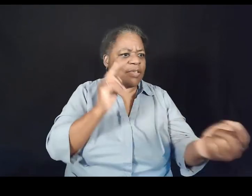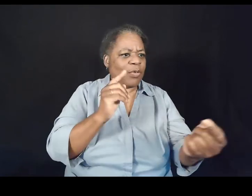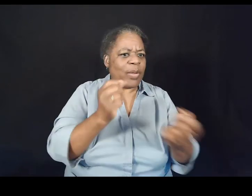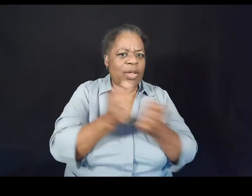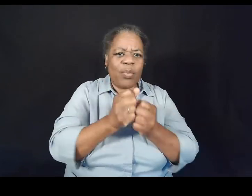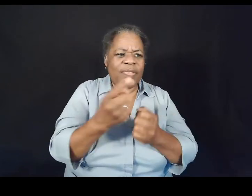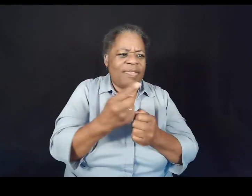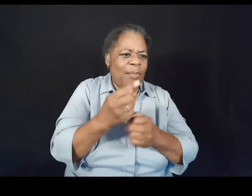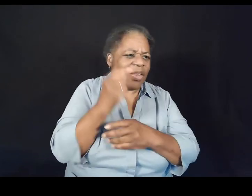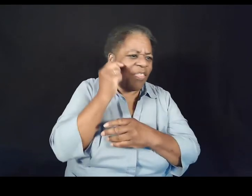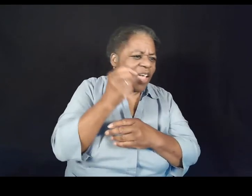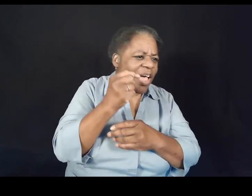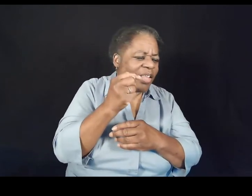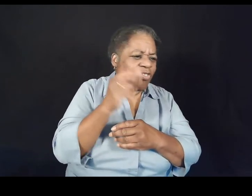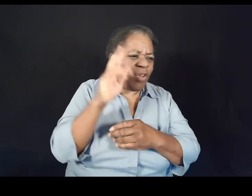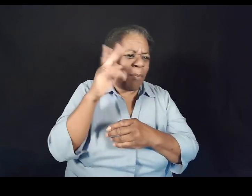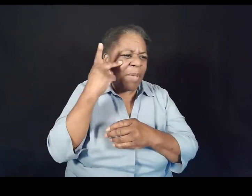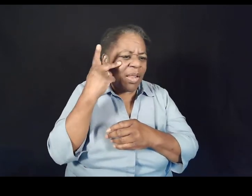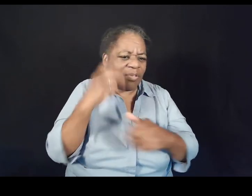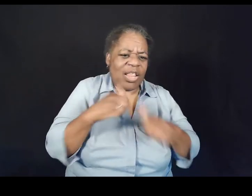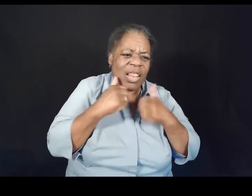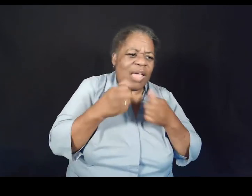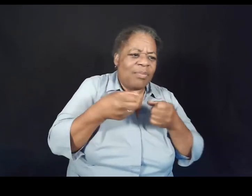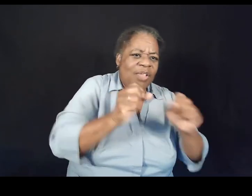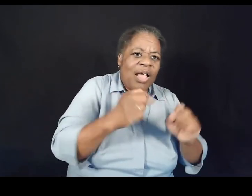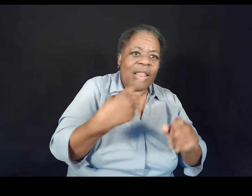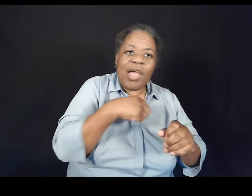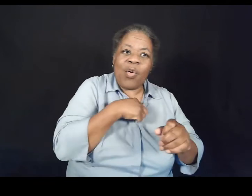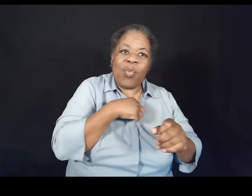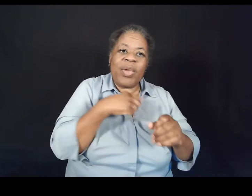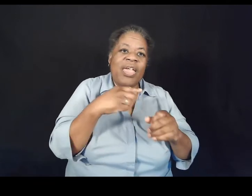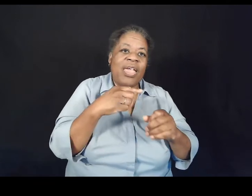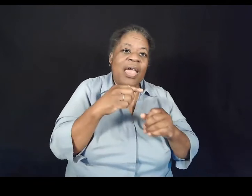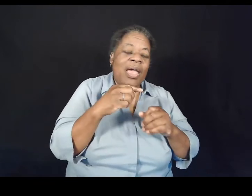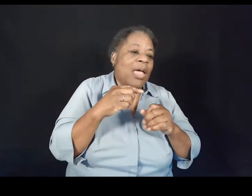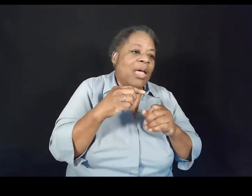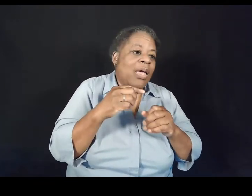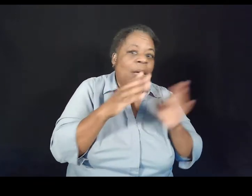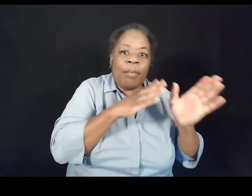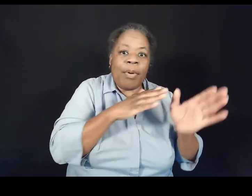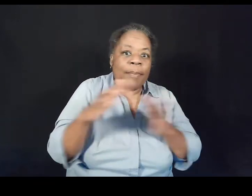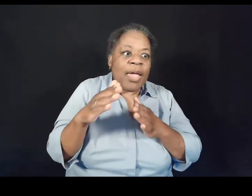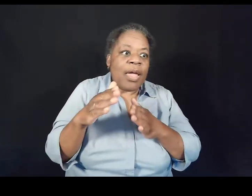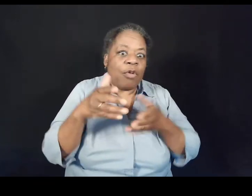or politics or lifestyle, are we prepared to let mercy rule that relationship?